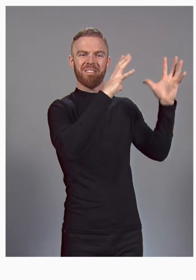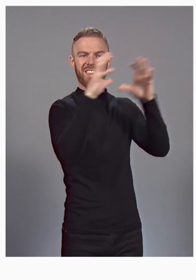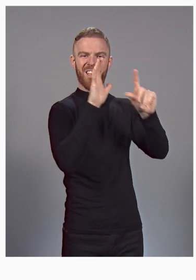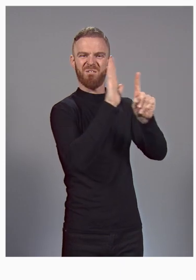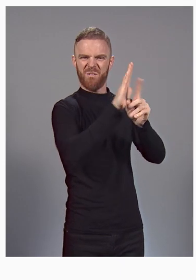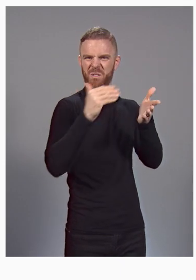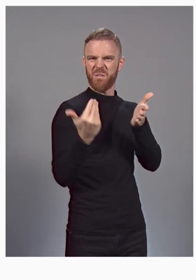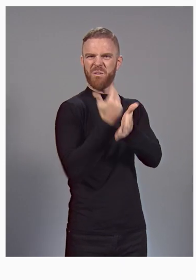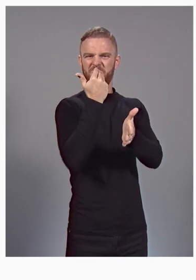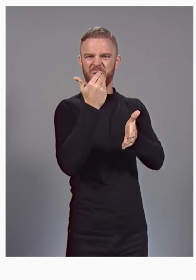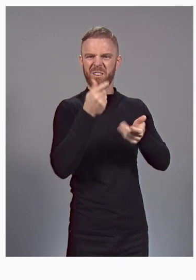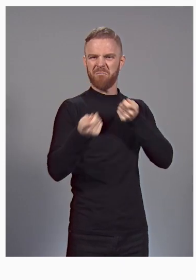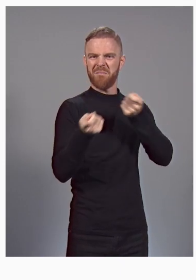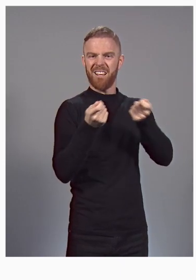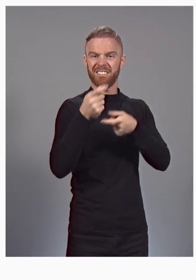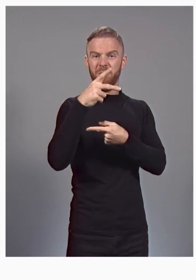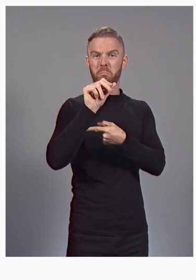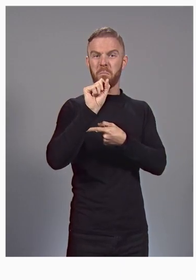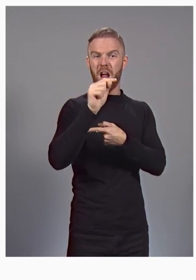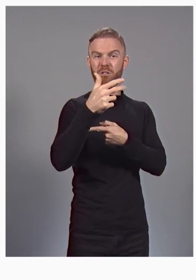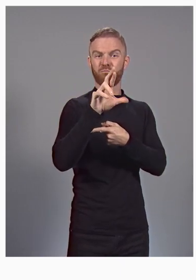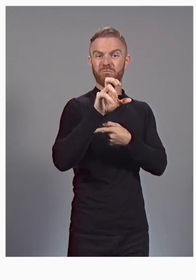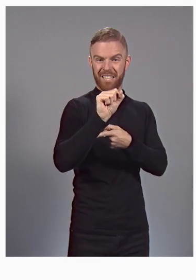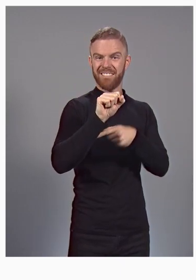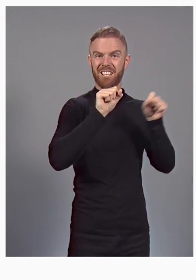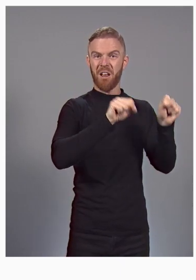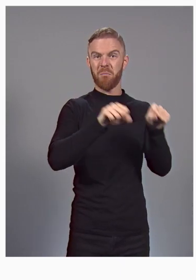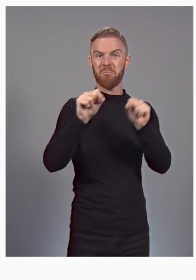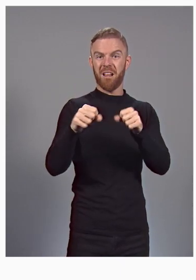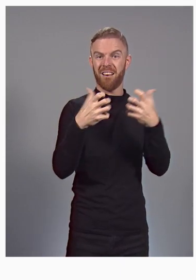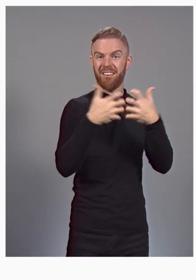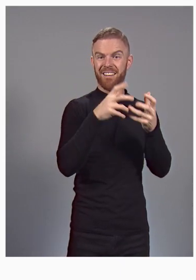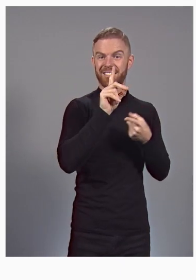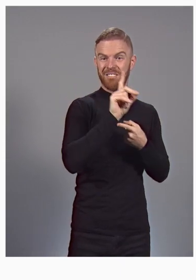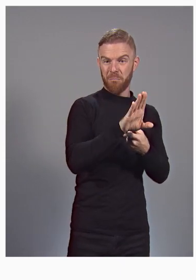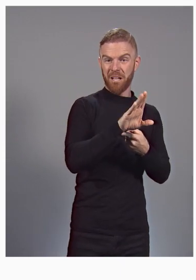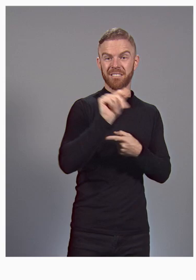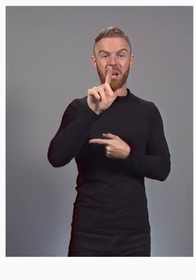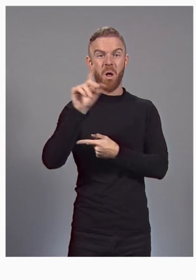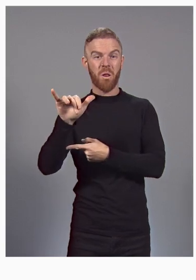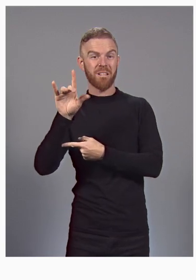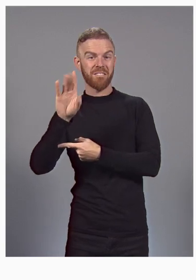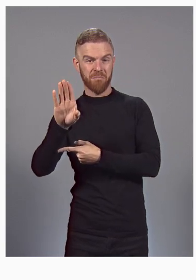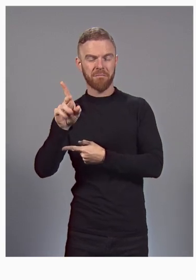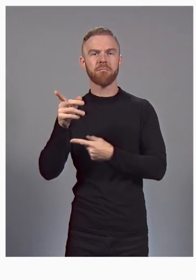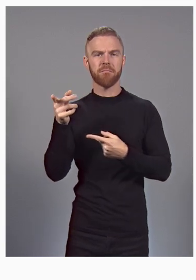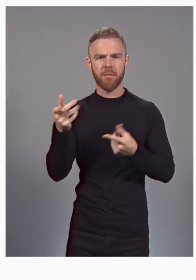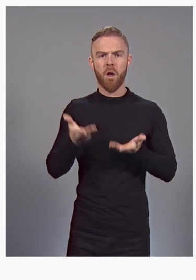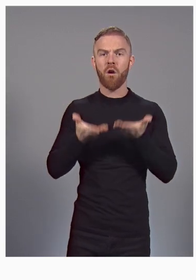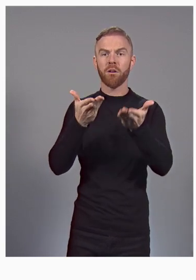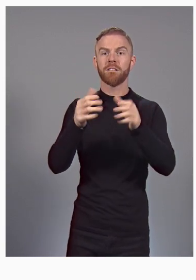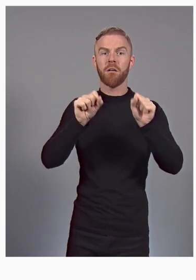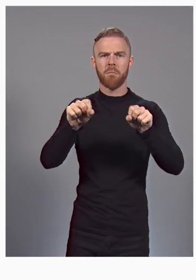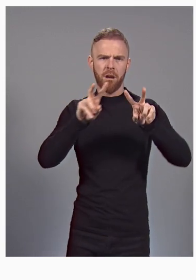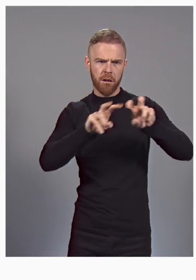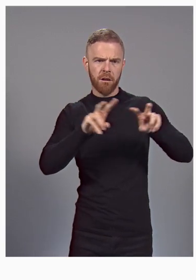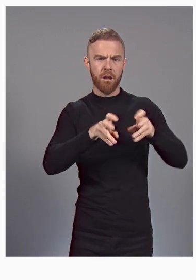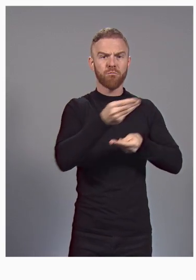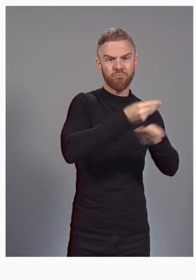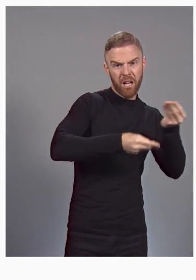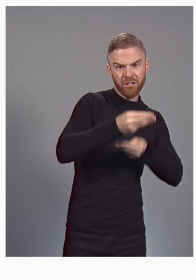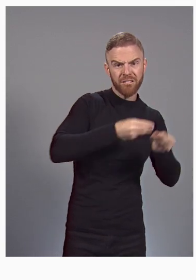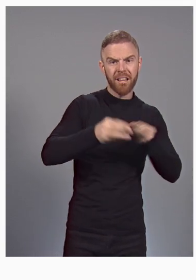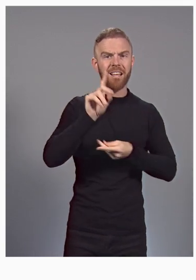Postgres-compatible database, AlloyDB, offering the capability to analyze transactional data in real time.